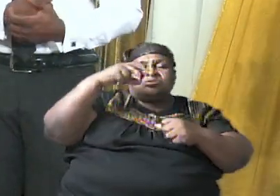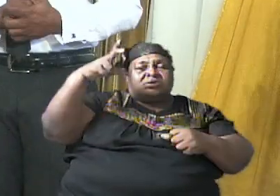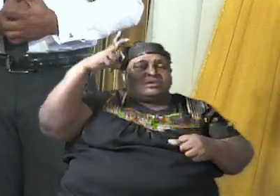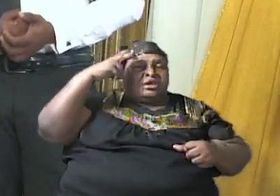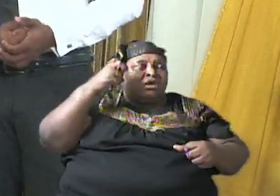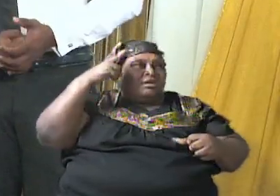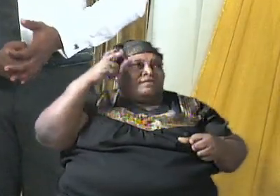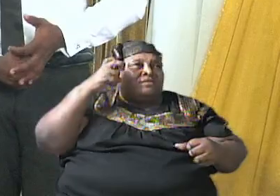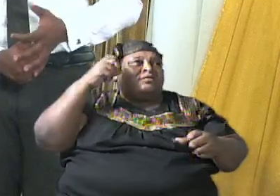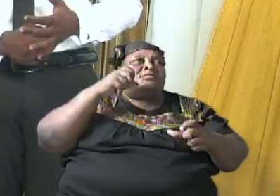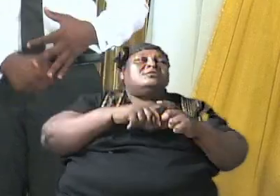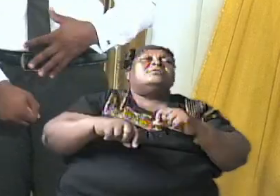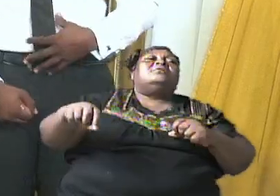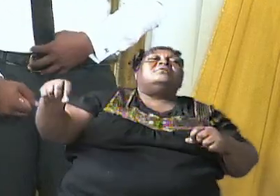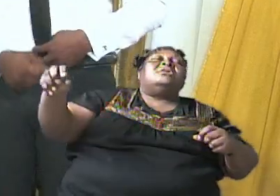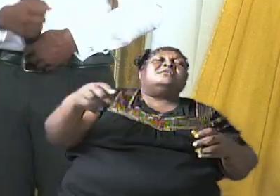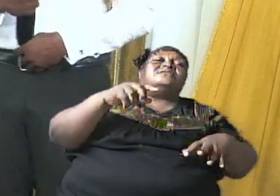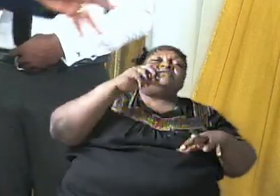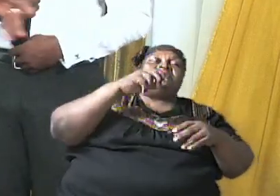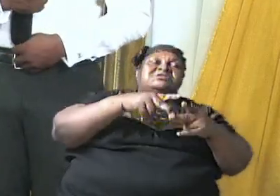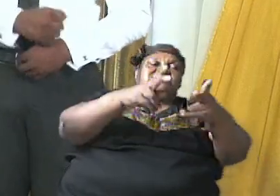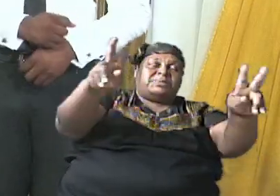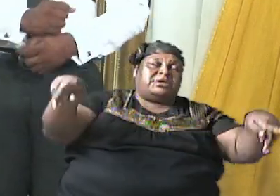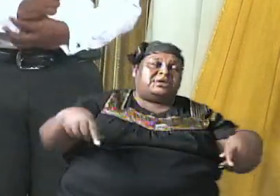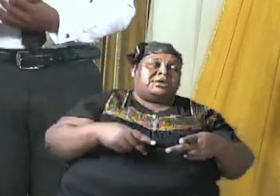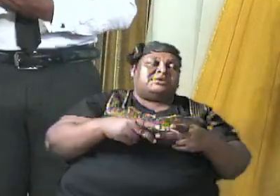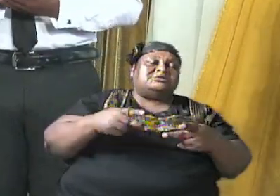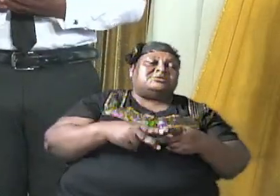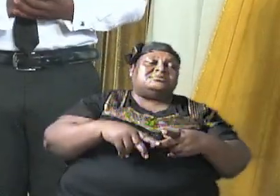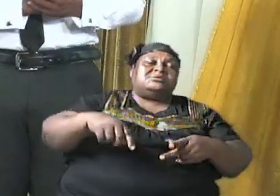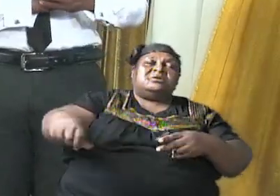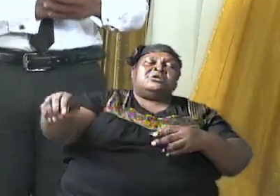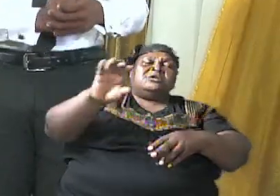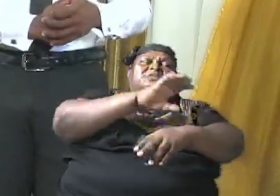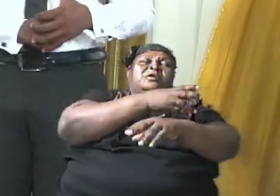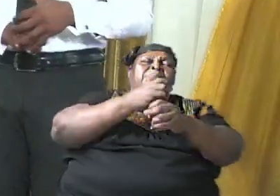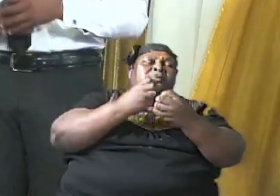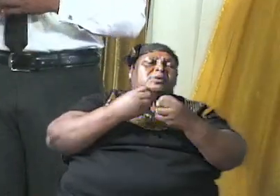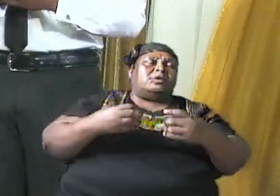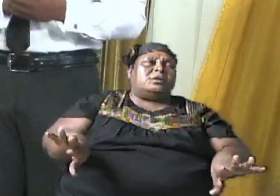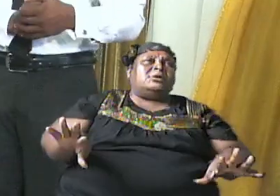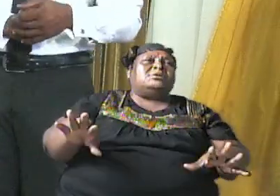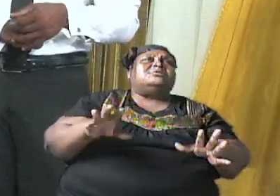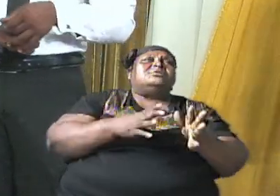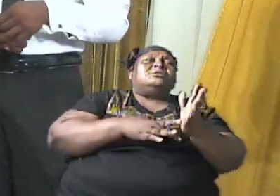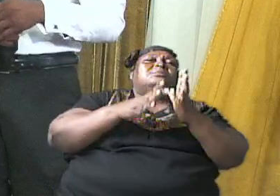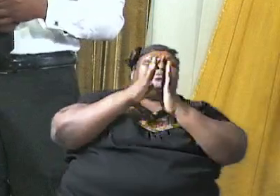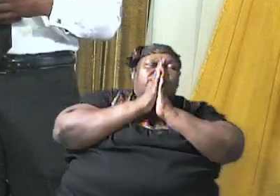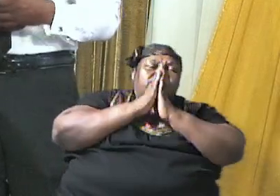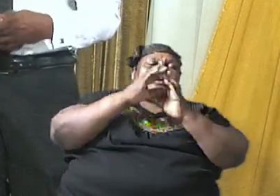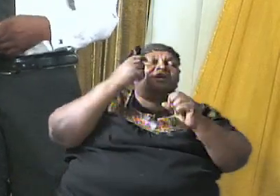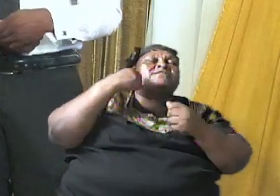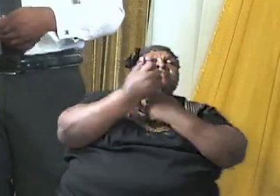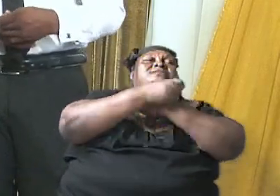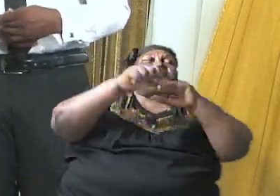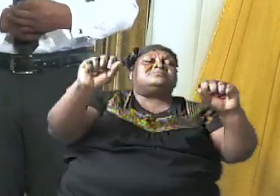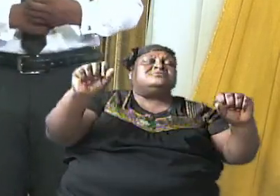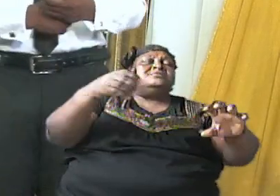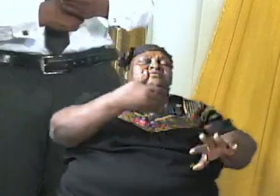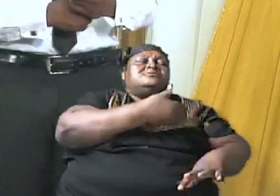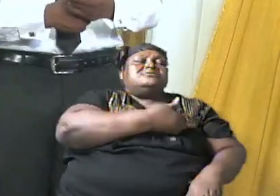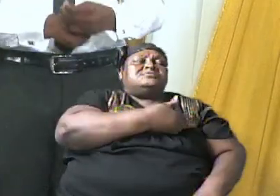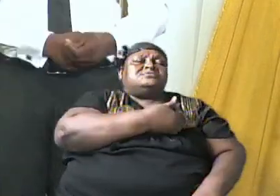this area, Lord God, and we render them powerless today, Lord Jesus, God. We pray for the saving of